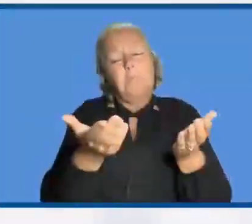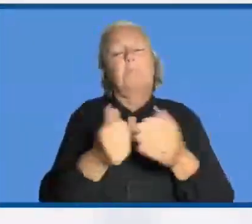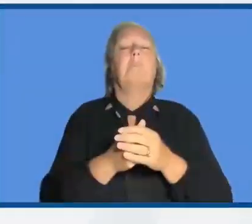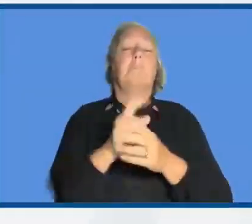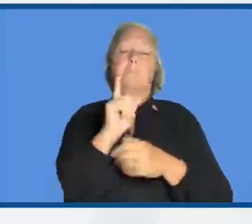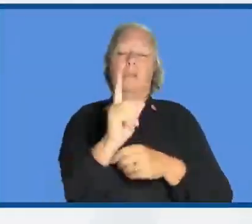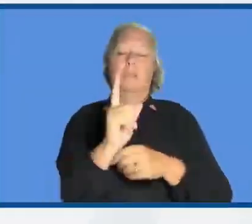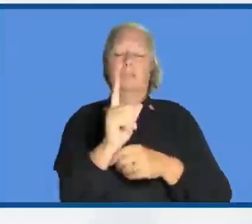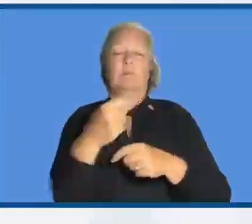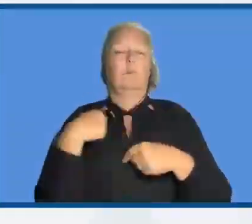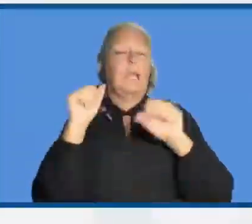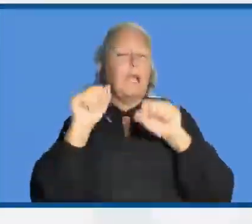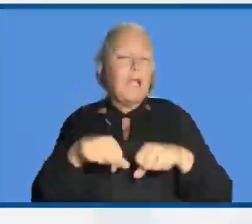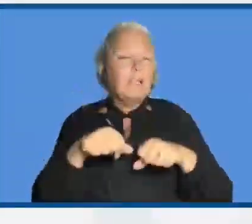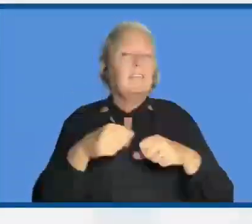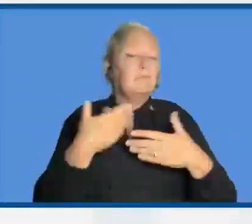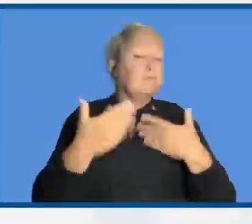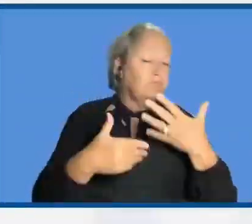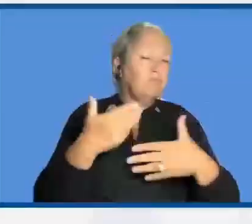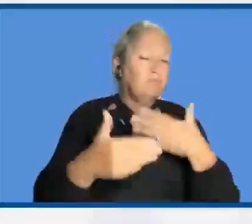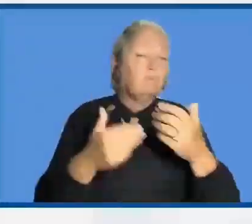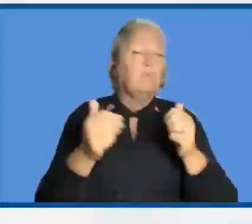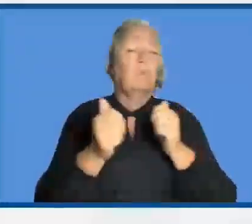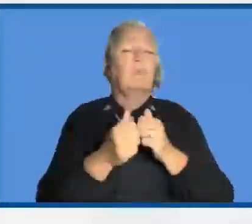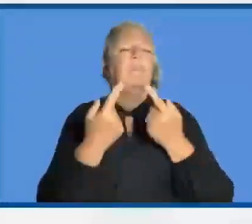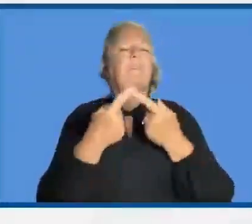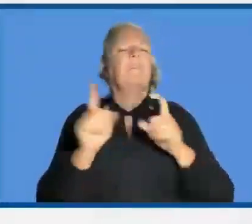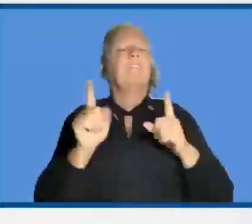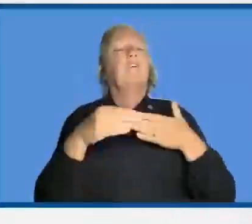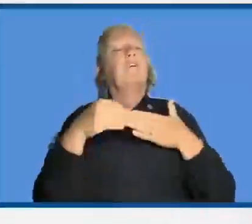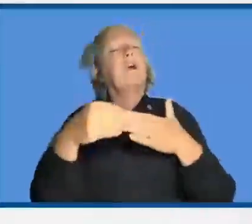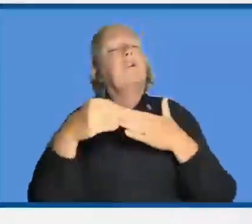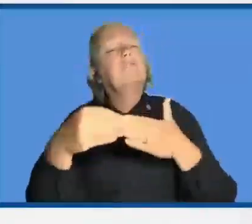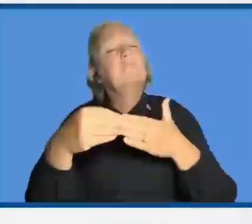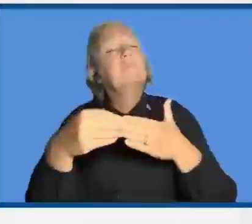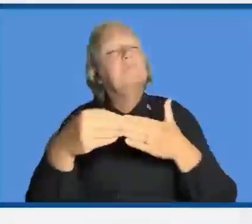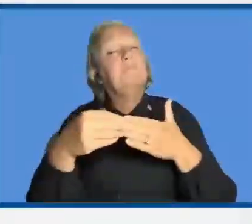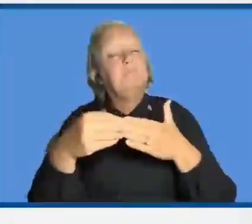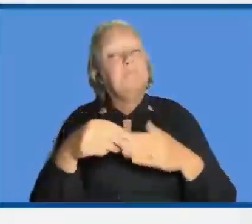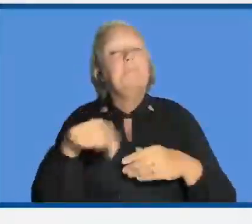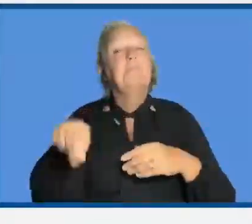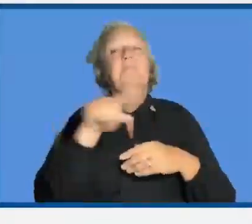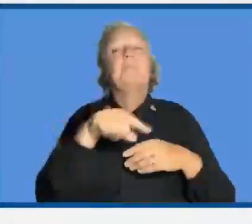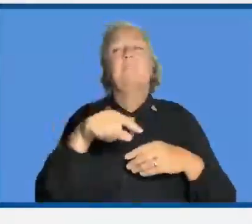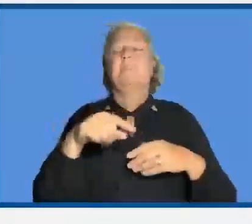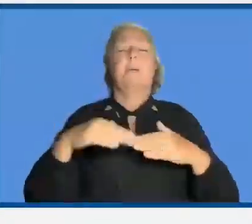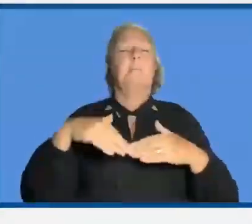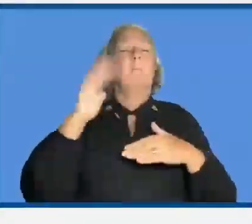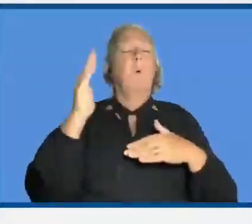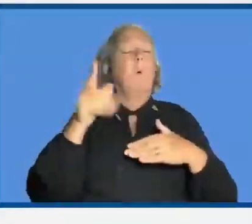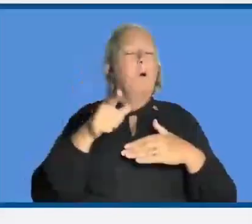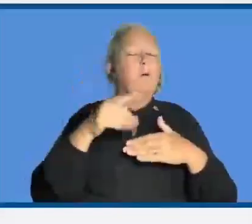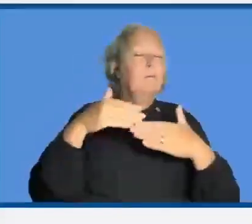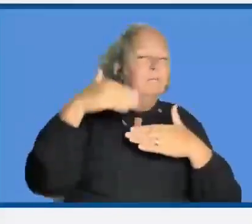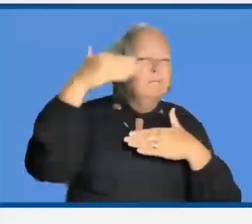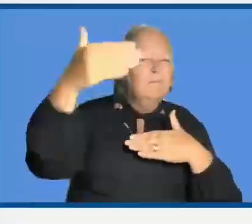go along with the different guidelines, especially for those who are more advanced in the area or in the topic. And